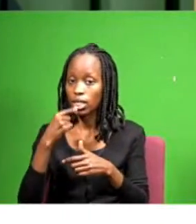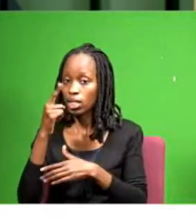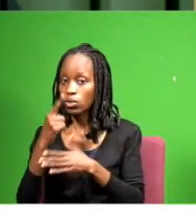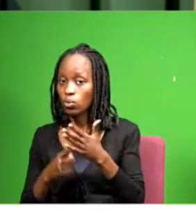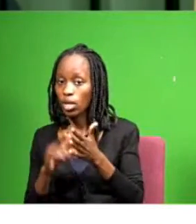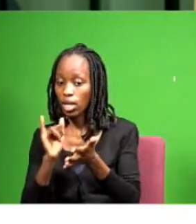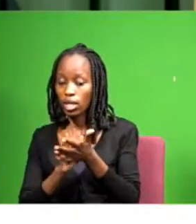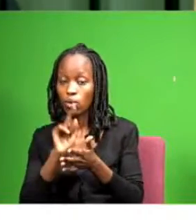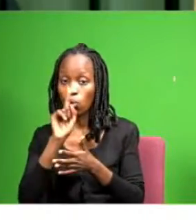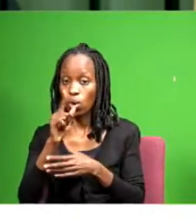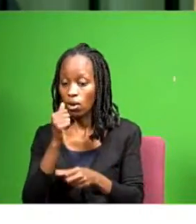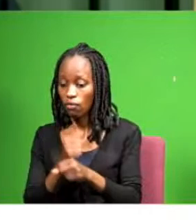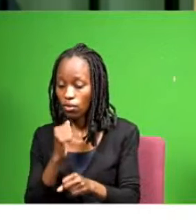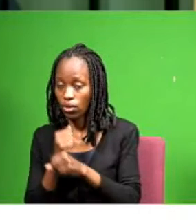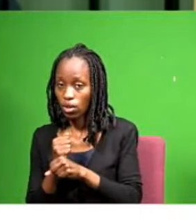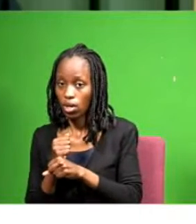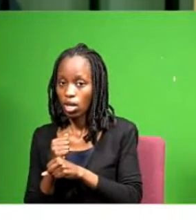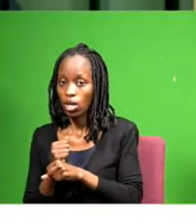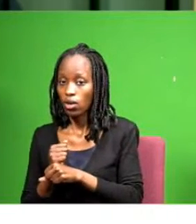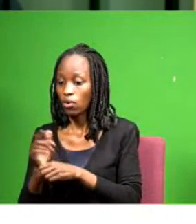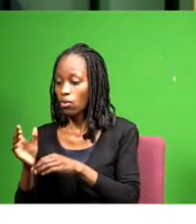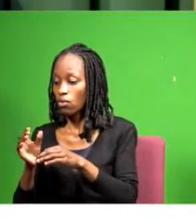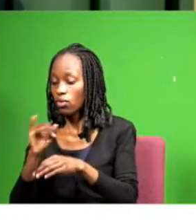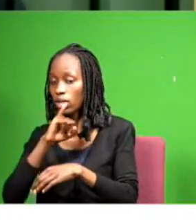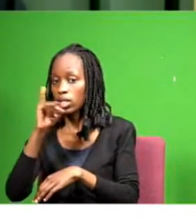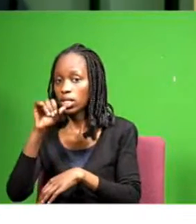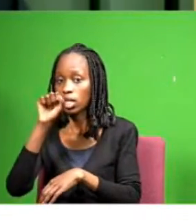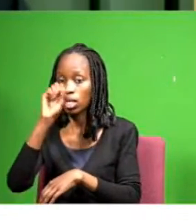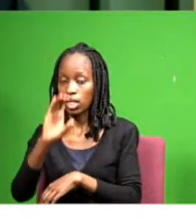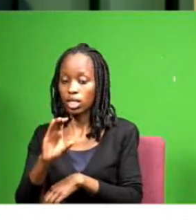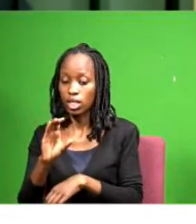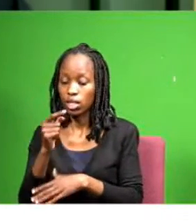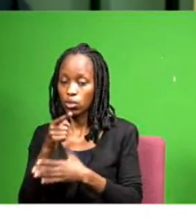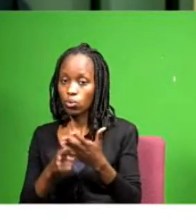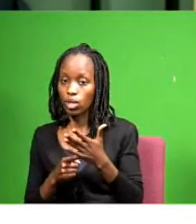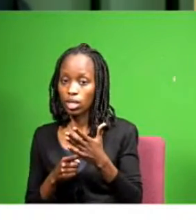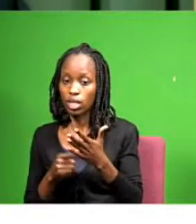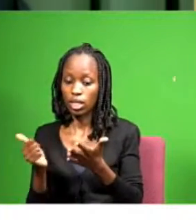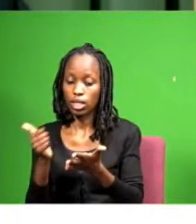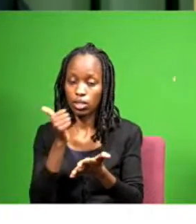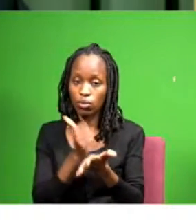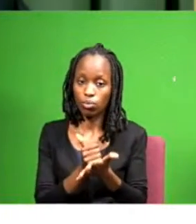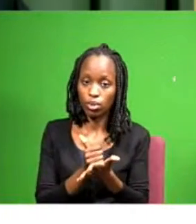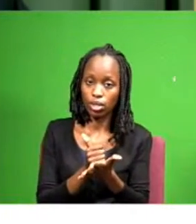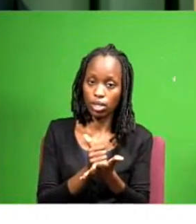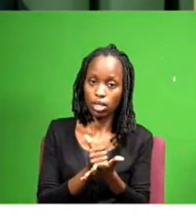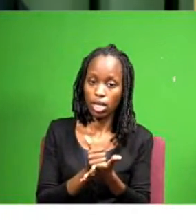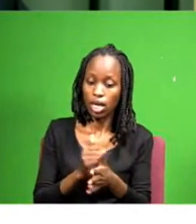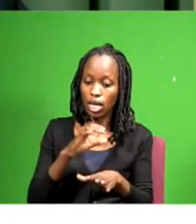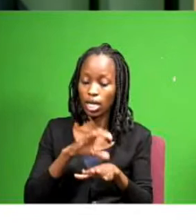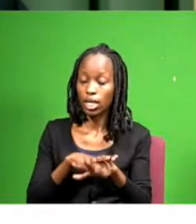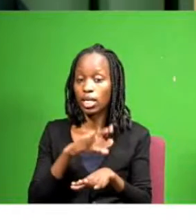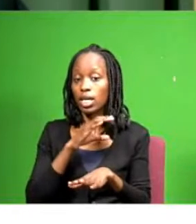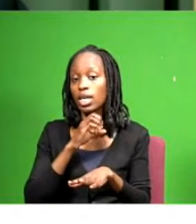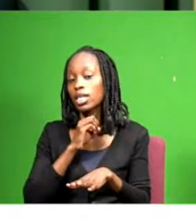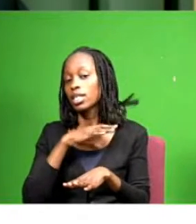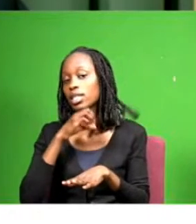one of the functions of the Judicial Service Commission is to appoint, receive complaints against,